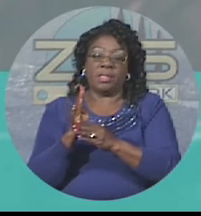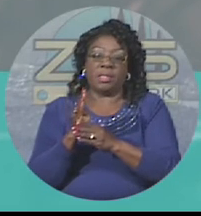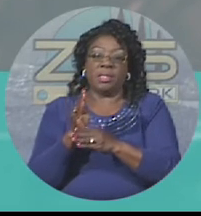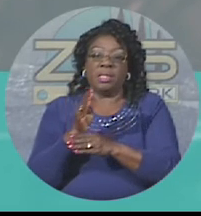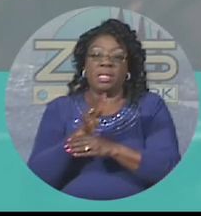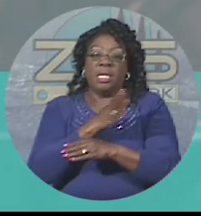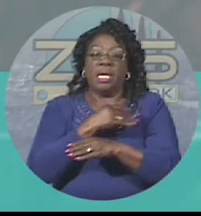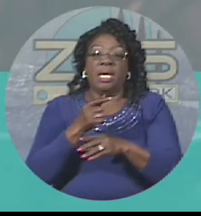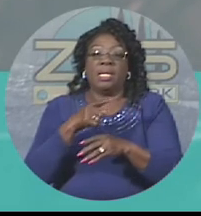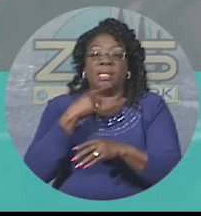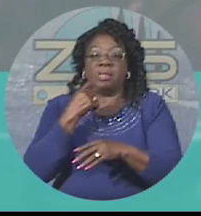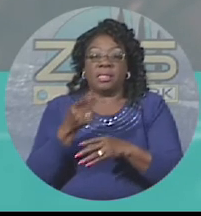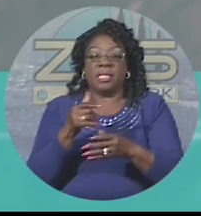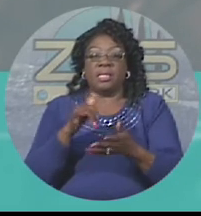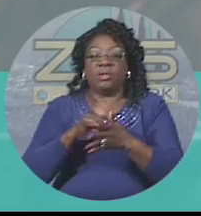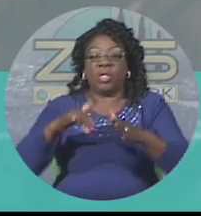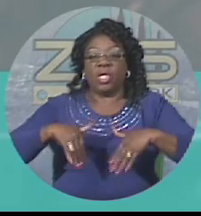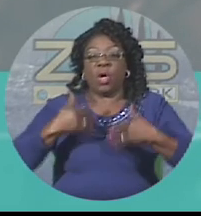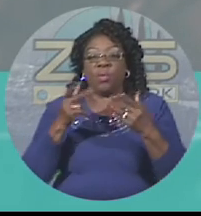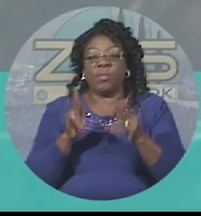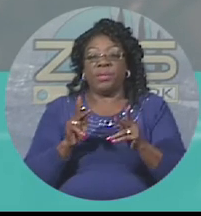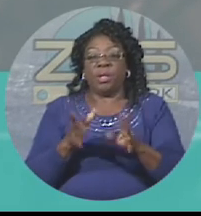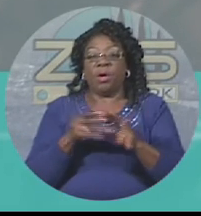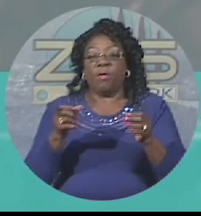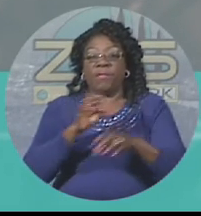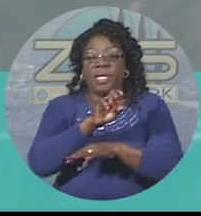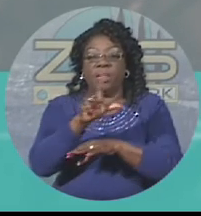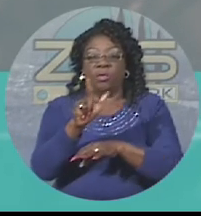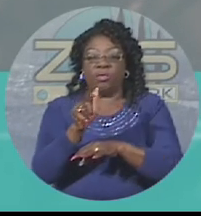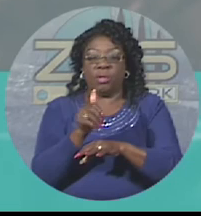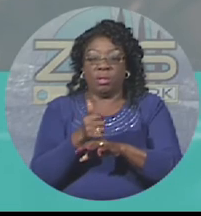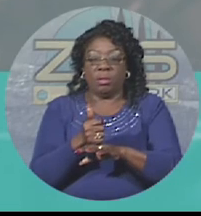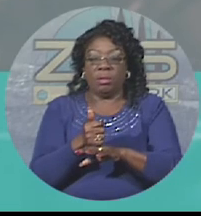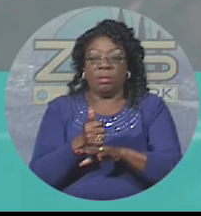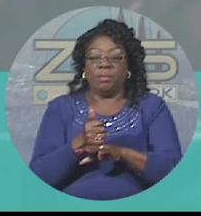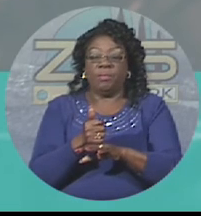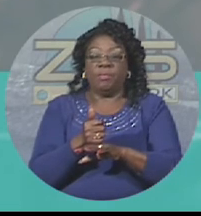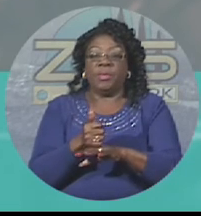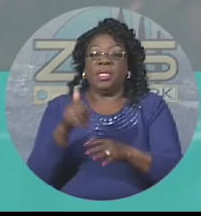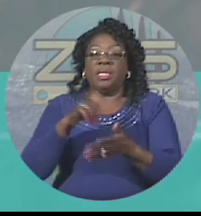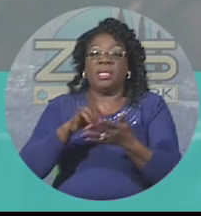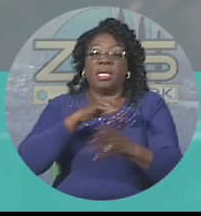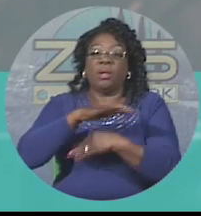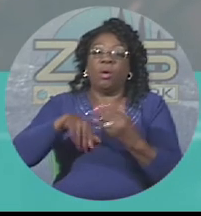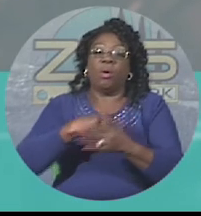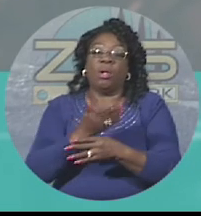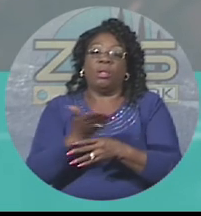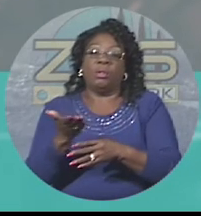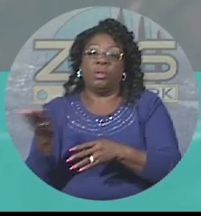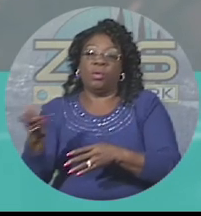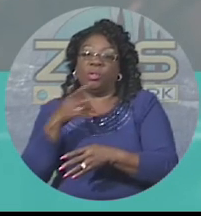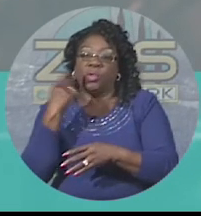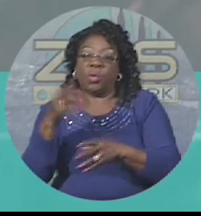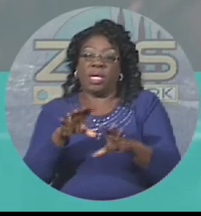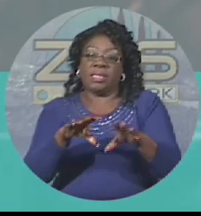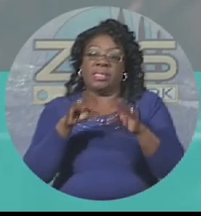And I can say to the young people of Lutra that all those who are